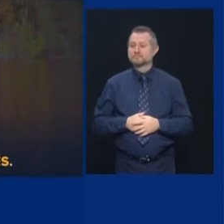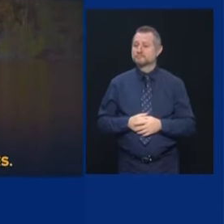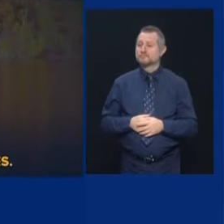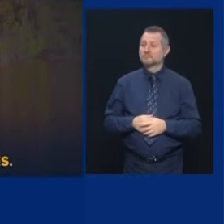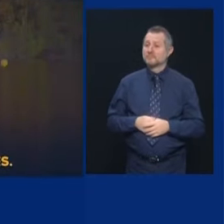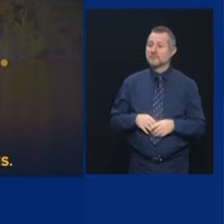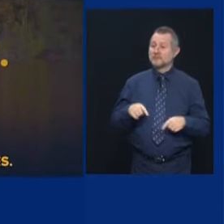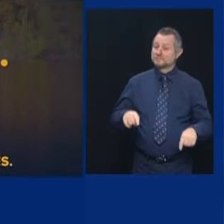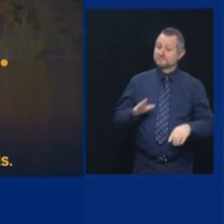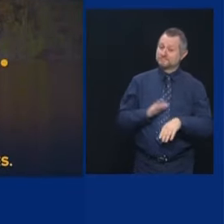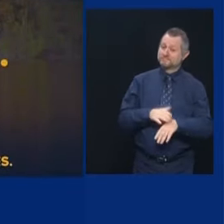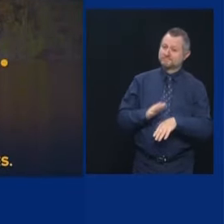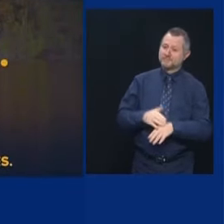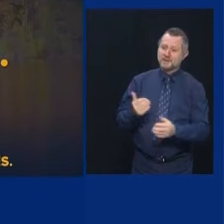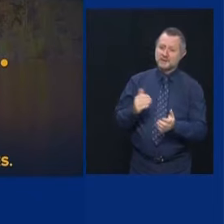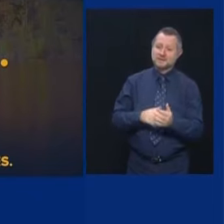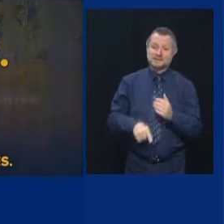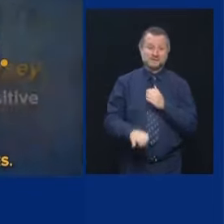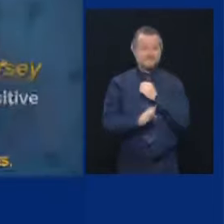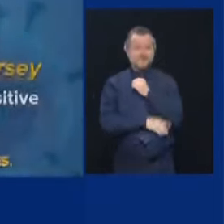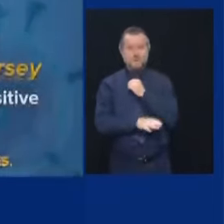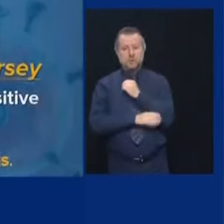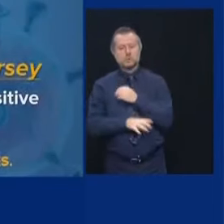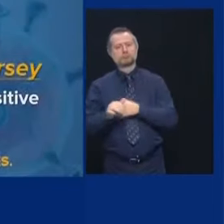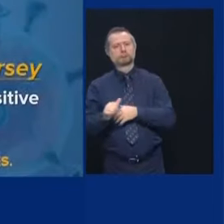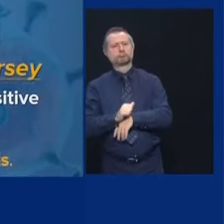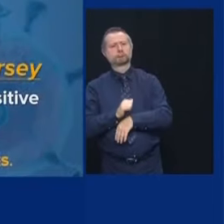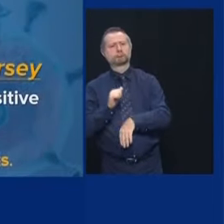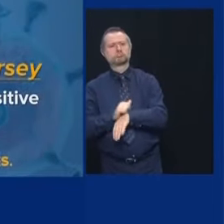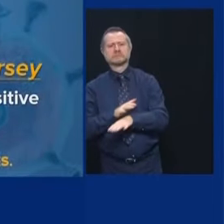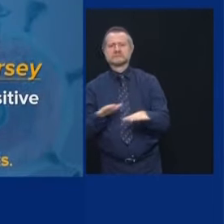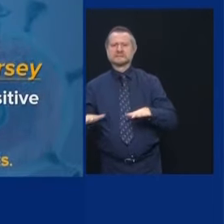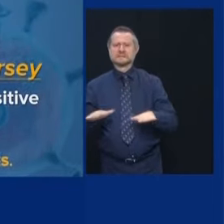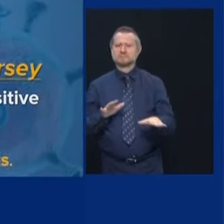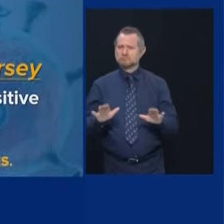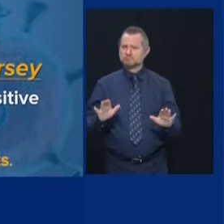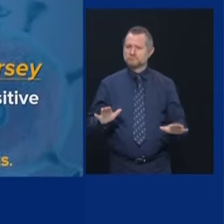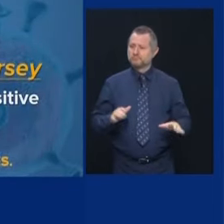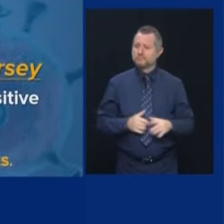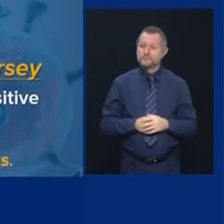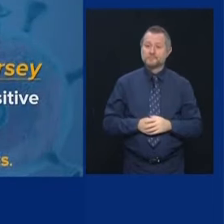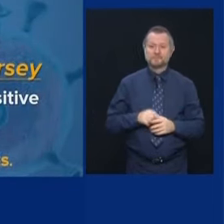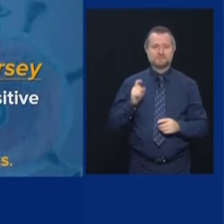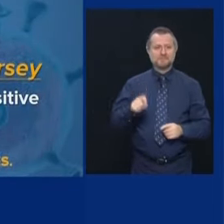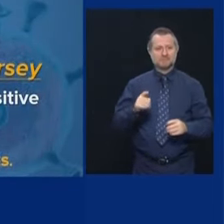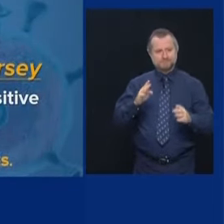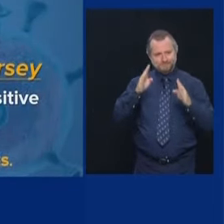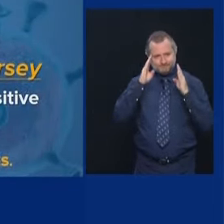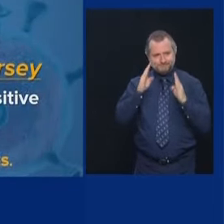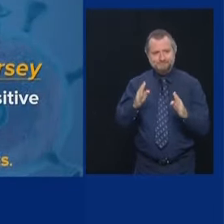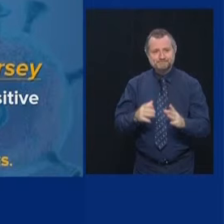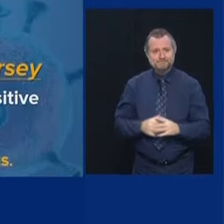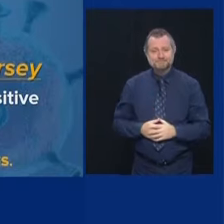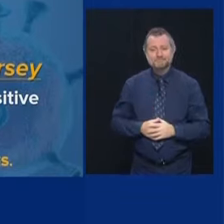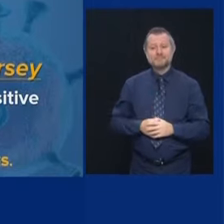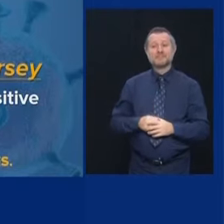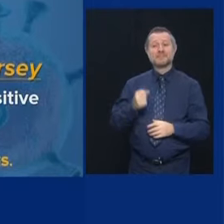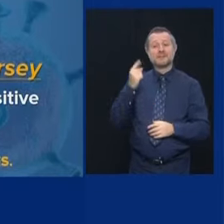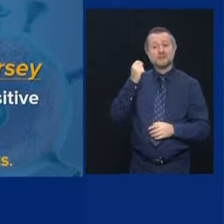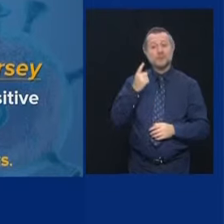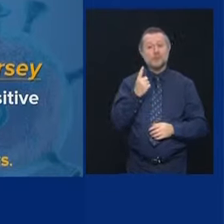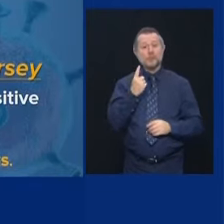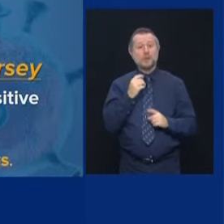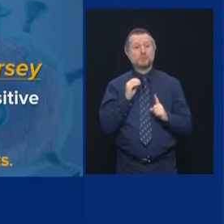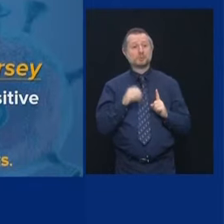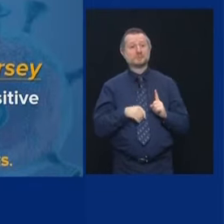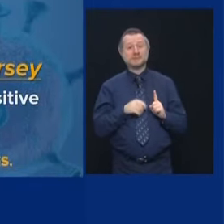Just to reiterate, the fall is perilous. We have to stay vigilant. When we talk about 1%,